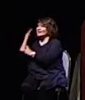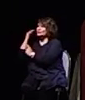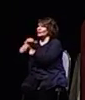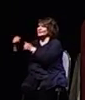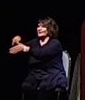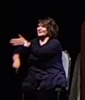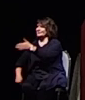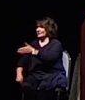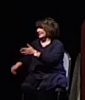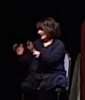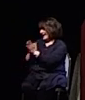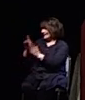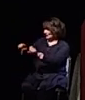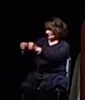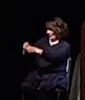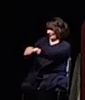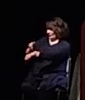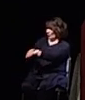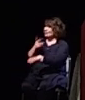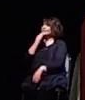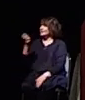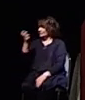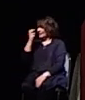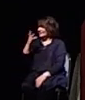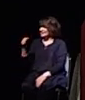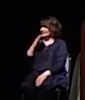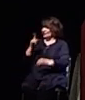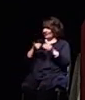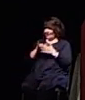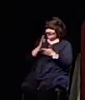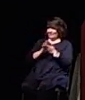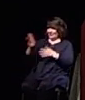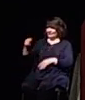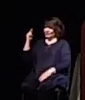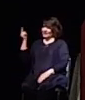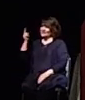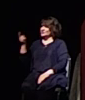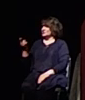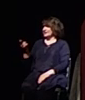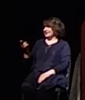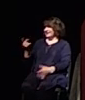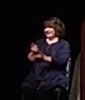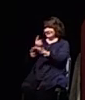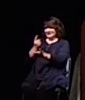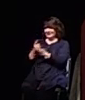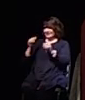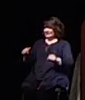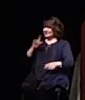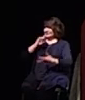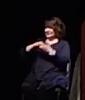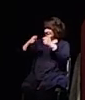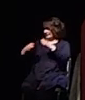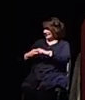to break the norm of colorblindness and to talk about that part of your history that can sometimes be very hard, but